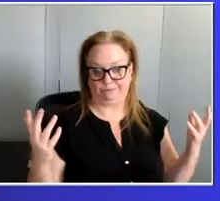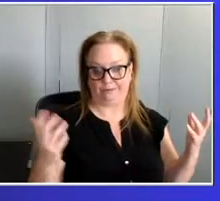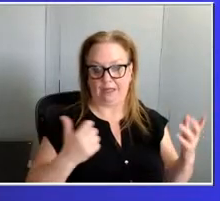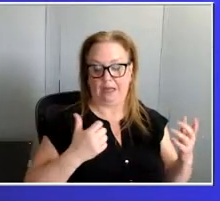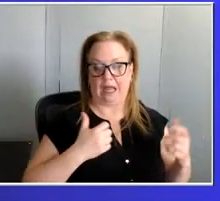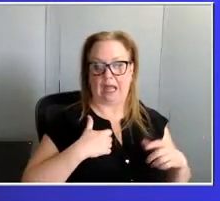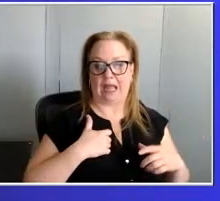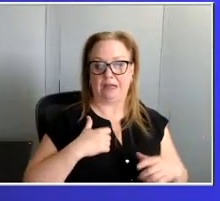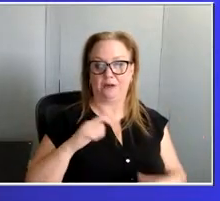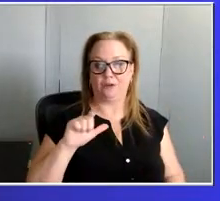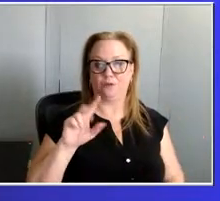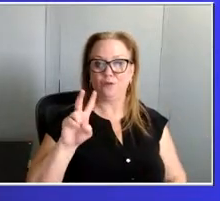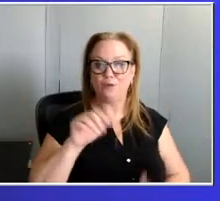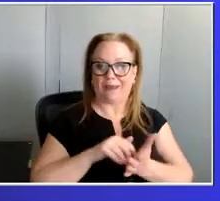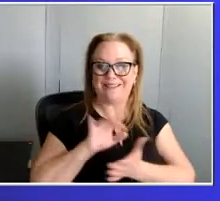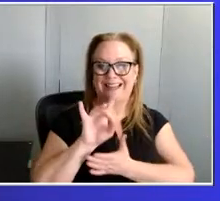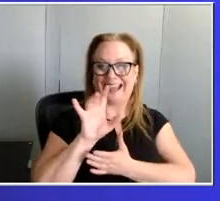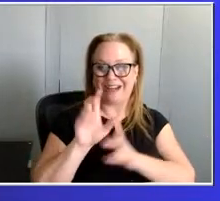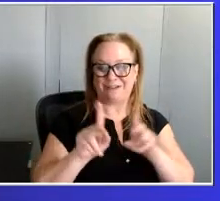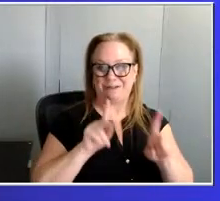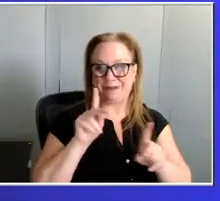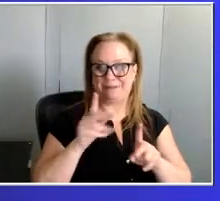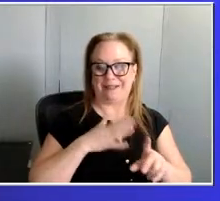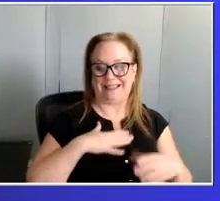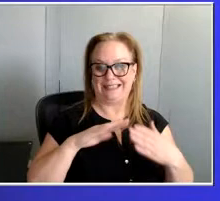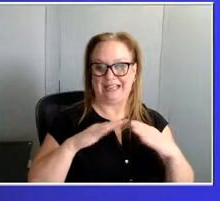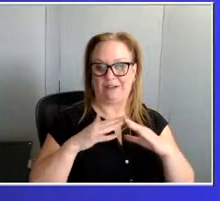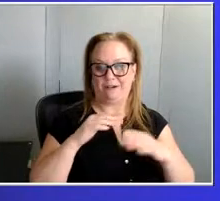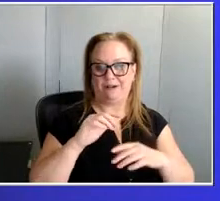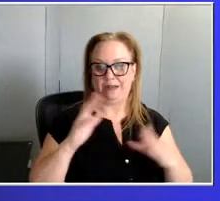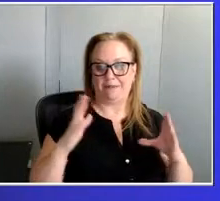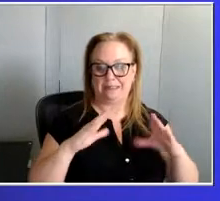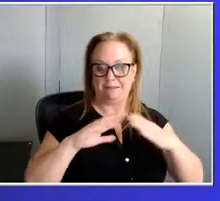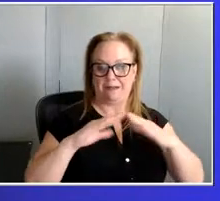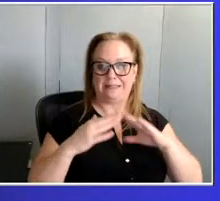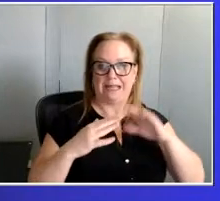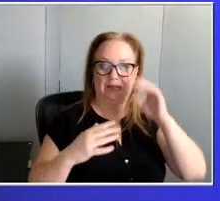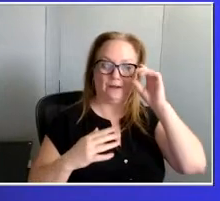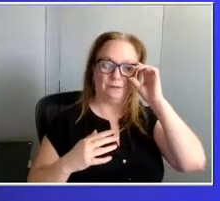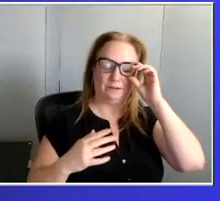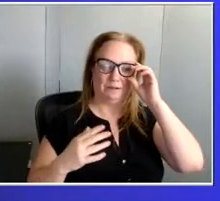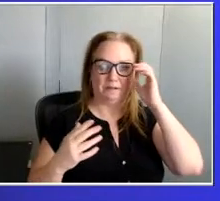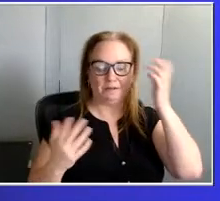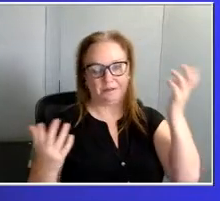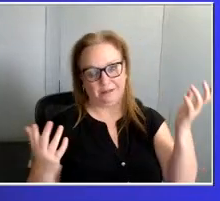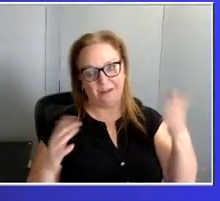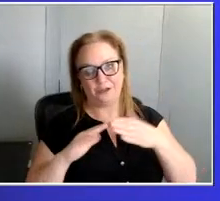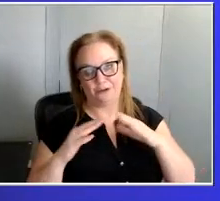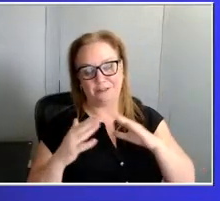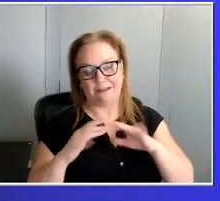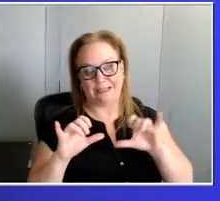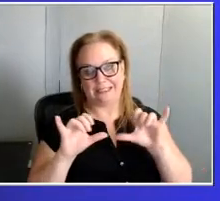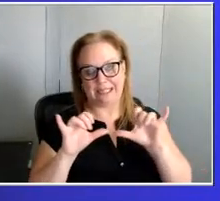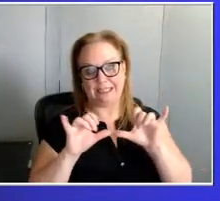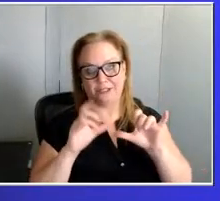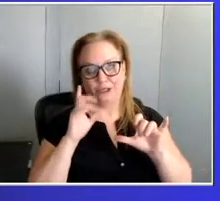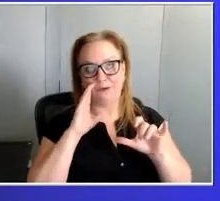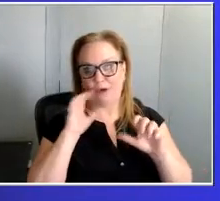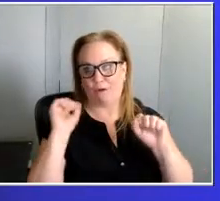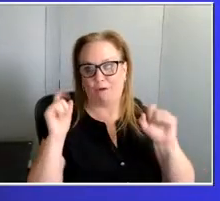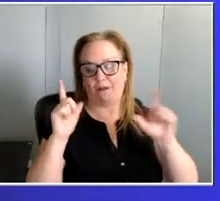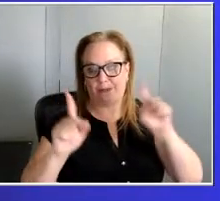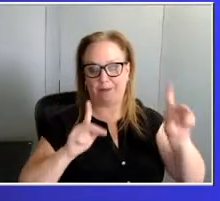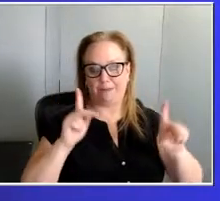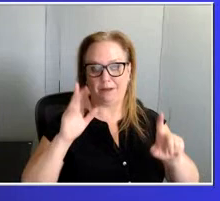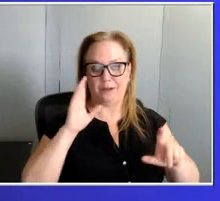of 2,800 people in my small town. You're in a town that size, you know everybody, and you know